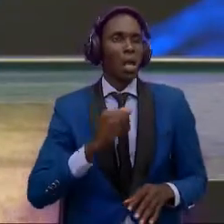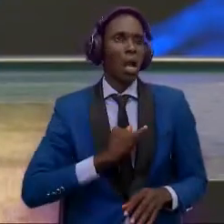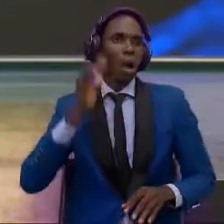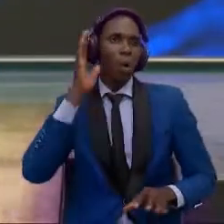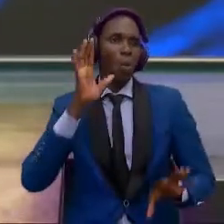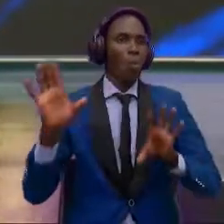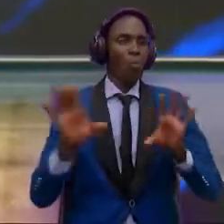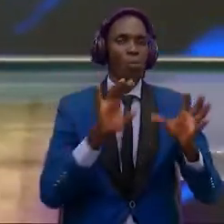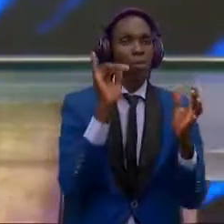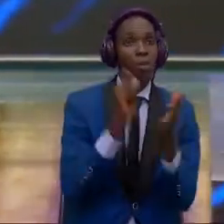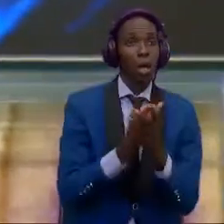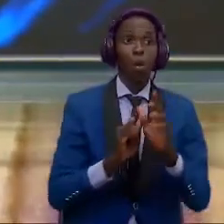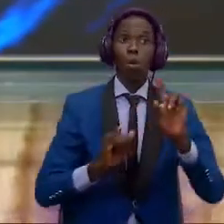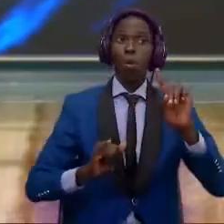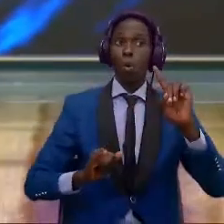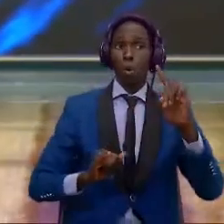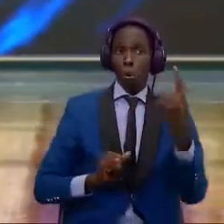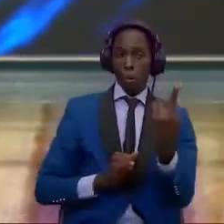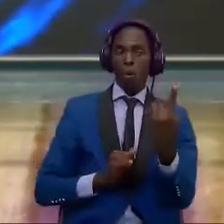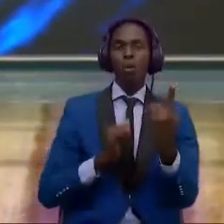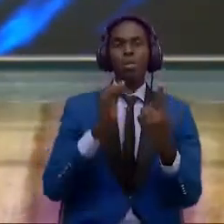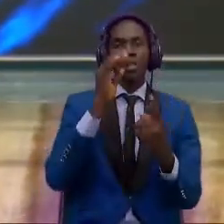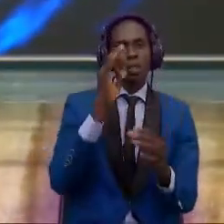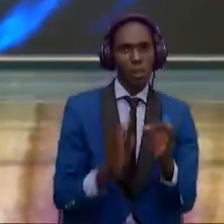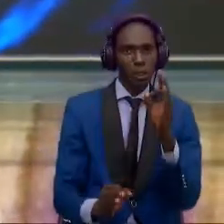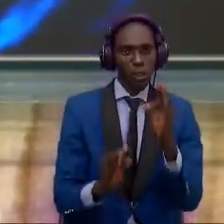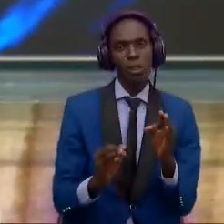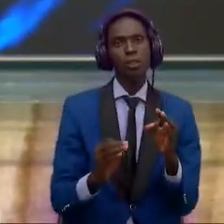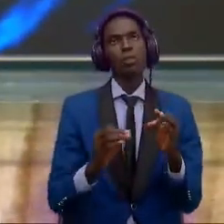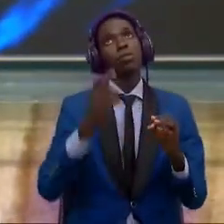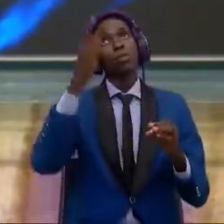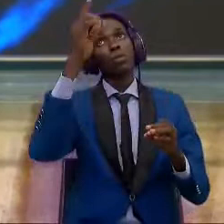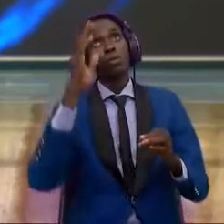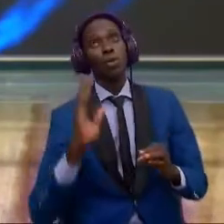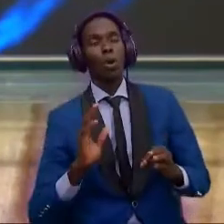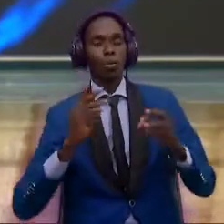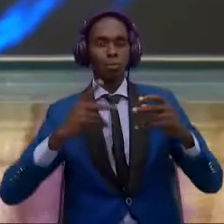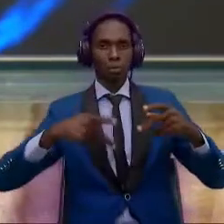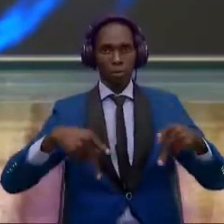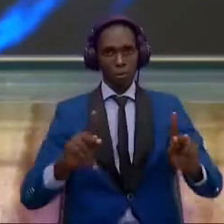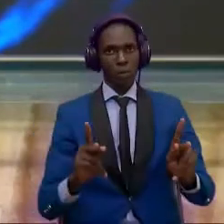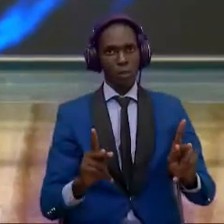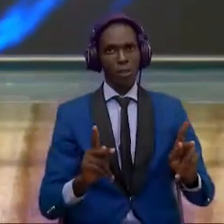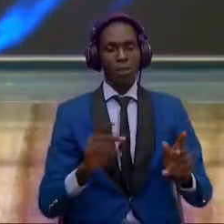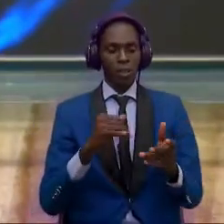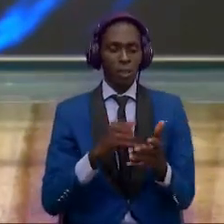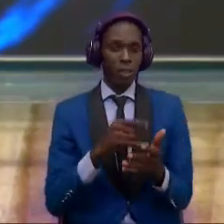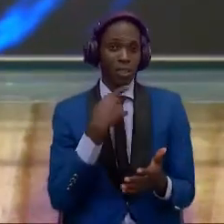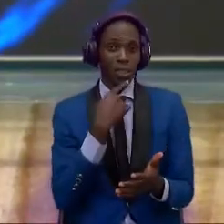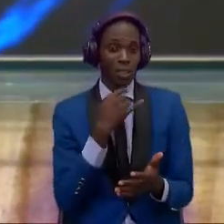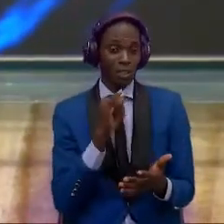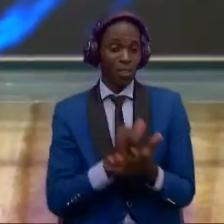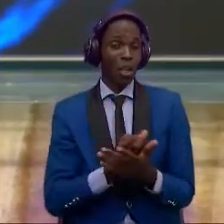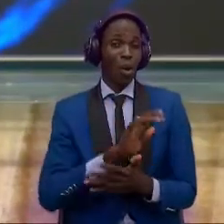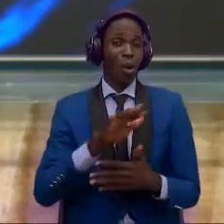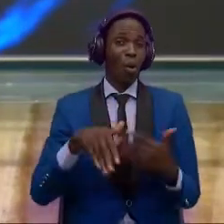do that only on the grounds that God permits. He says such boasting and